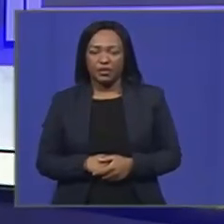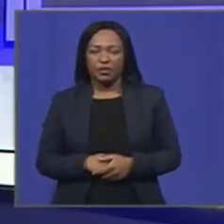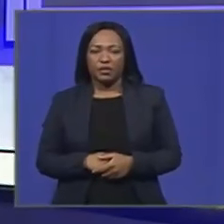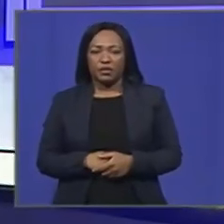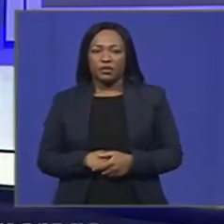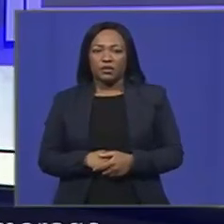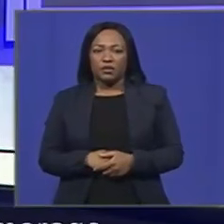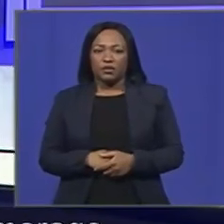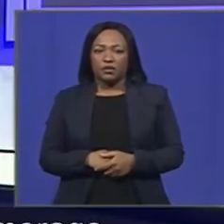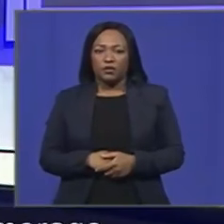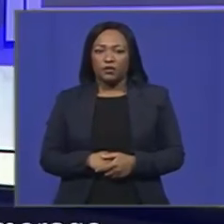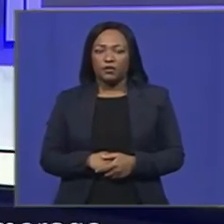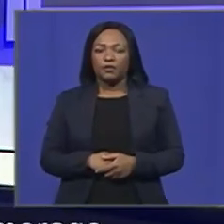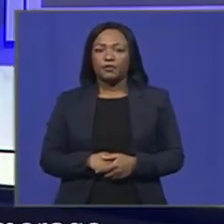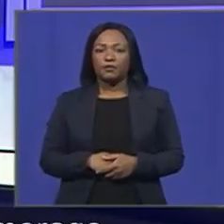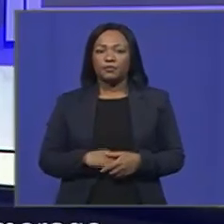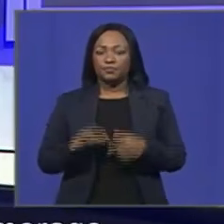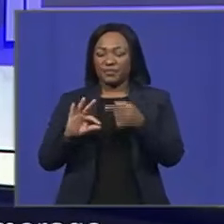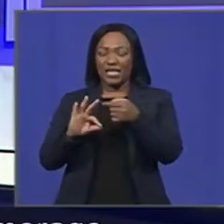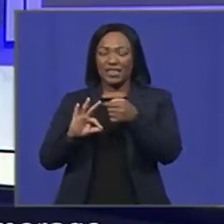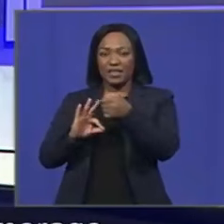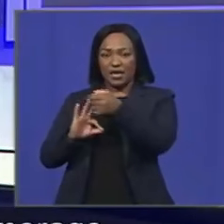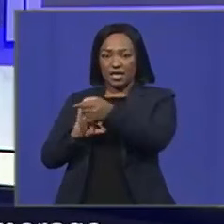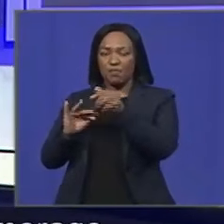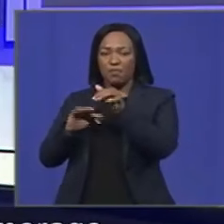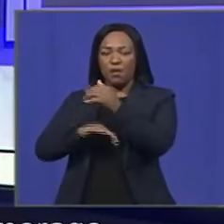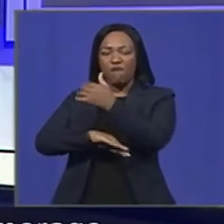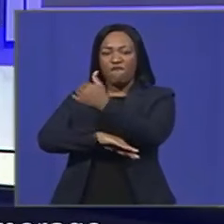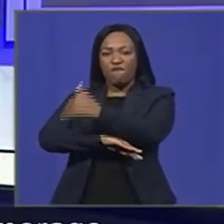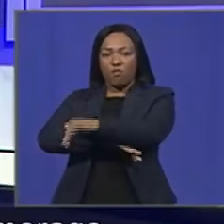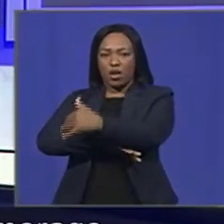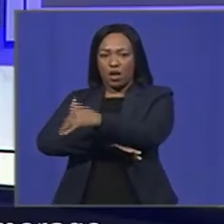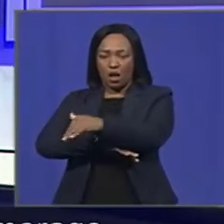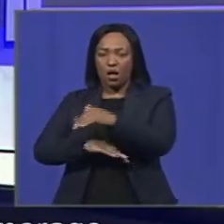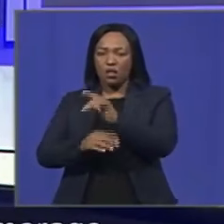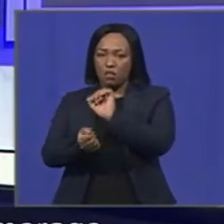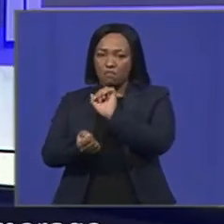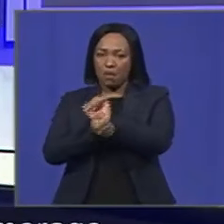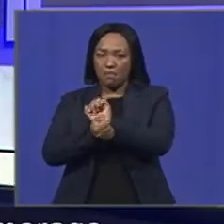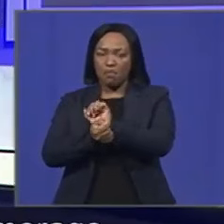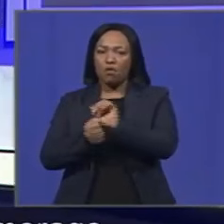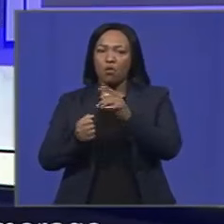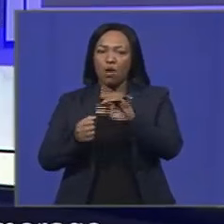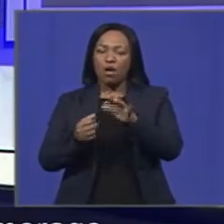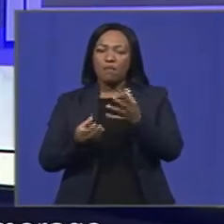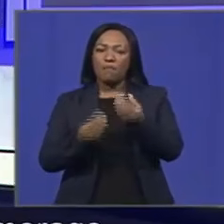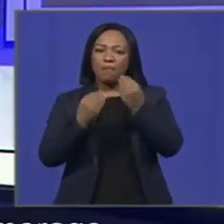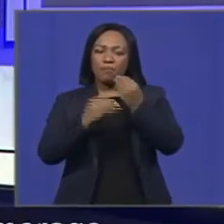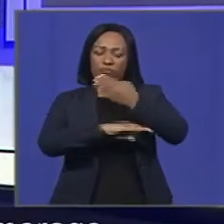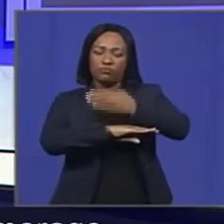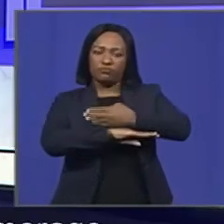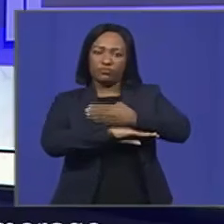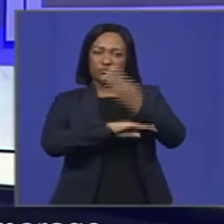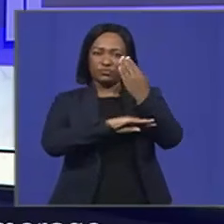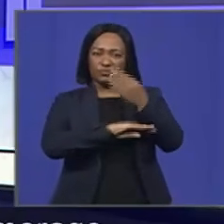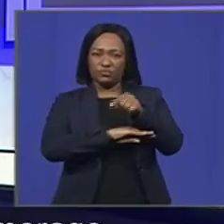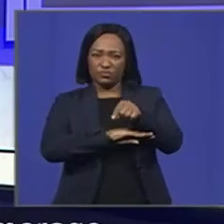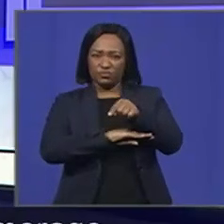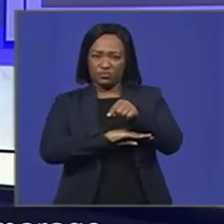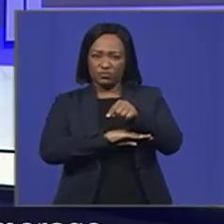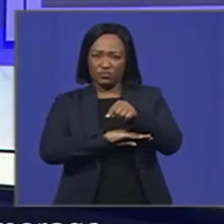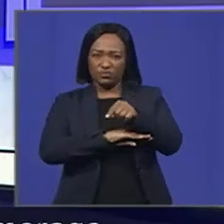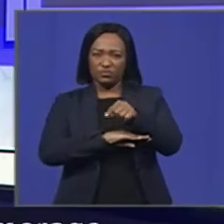Kgetsi kgatlhanong le baditšhaba ba le bararo ba ba tshwerweng morago ga go thibelwa ga dithomelo ya diritibatsi kwa molelwane wa boleng